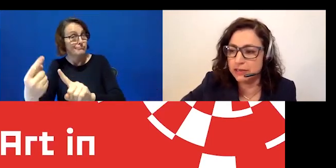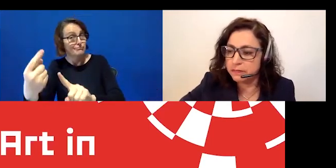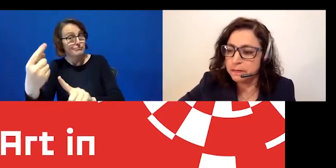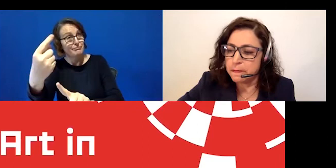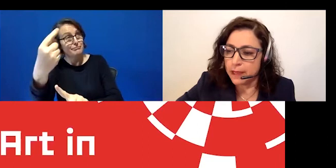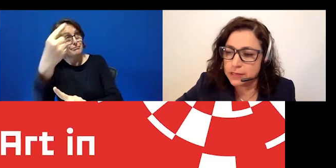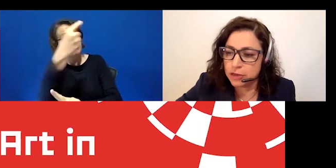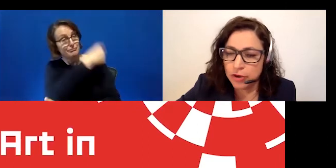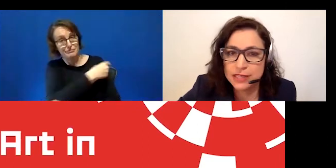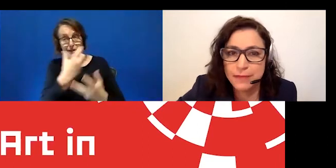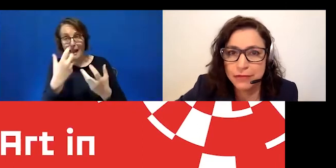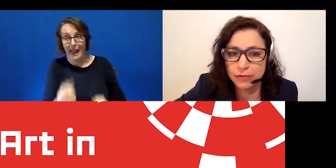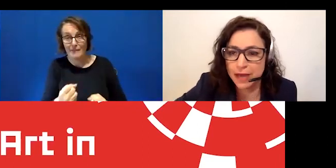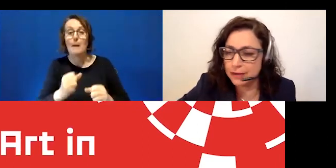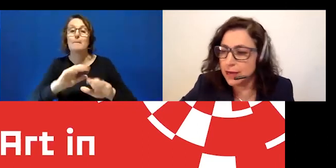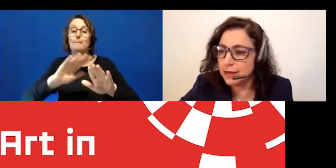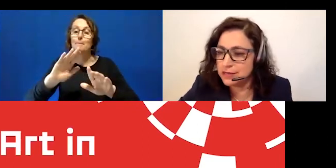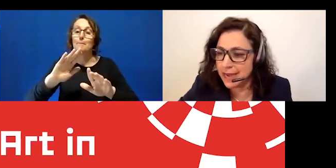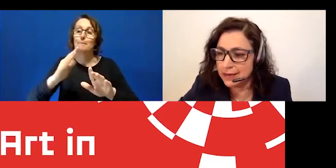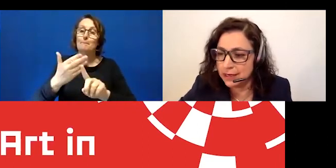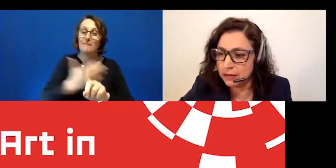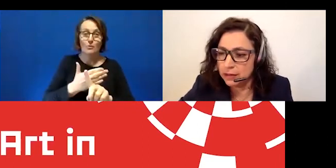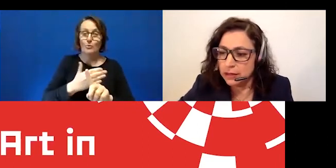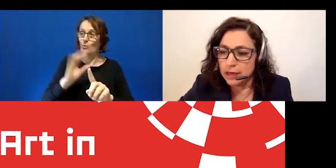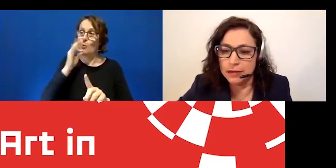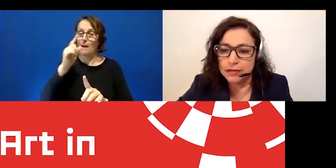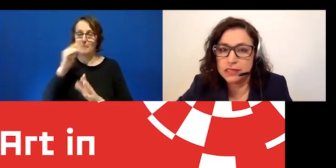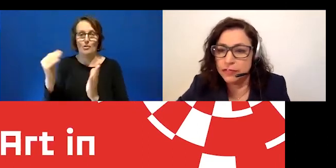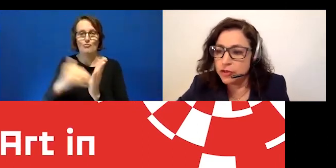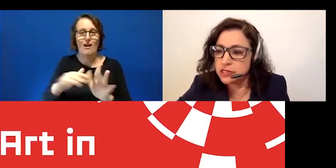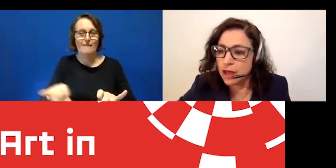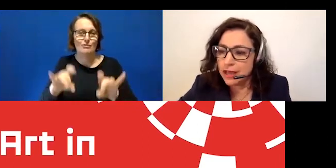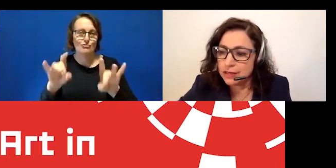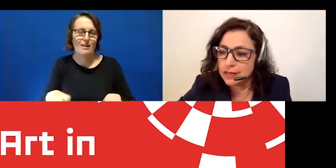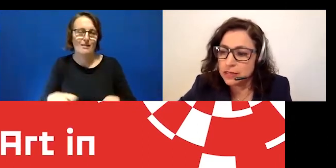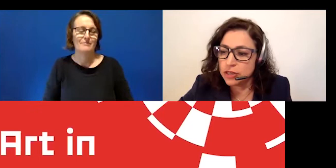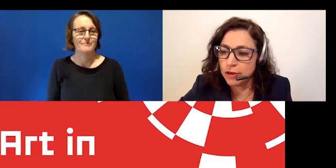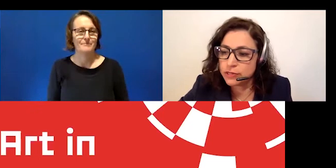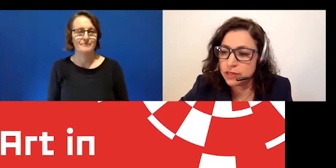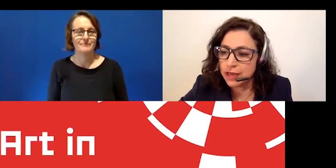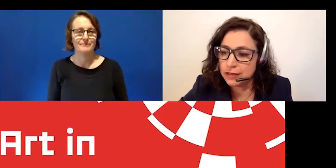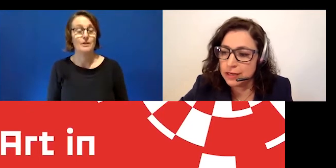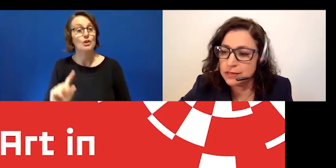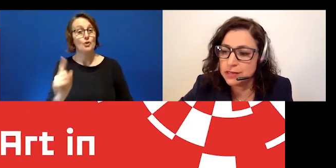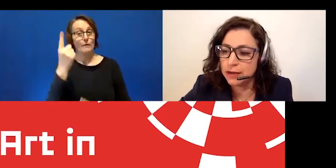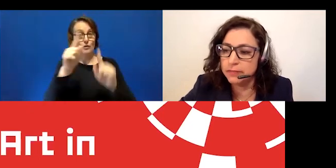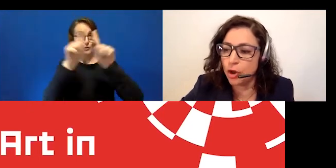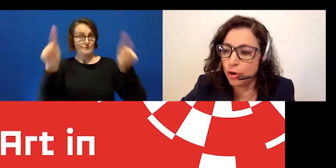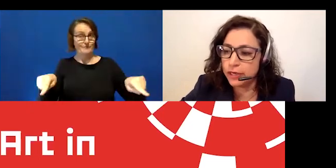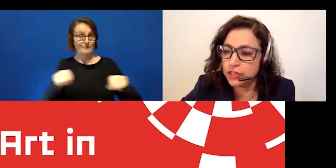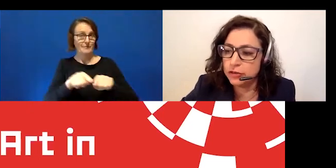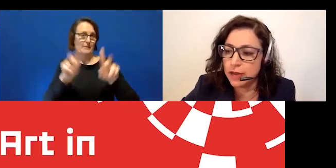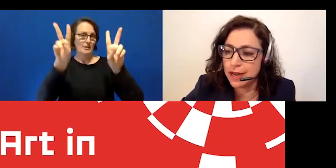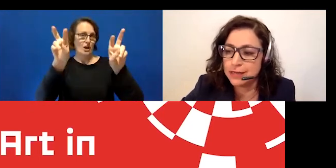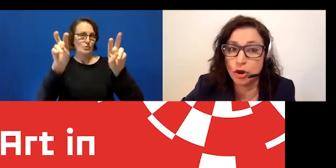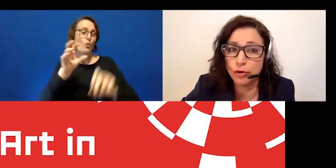Australia. And so I speak from that understanding. This first slide is a title slide. It's